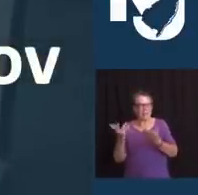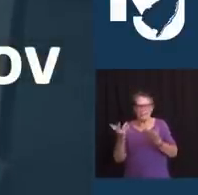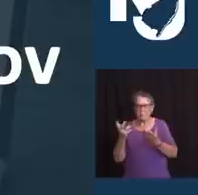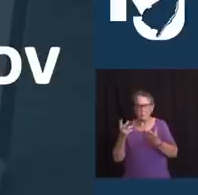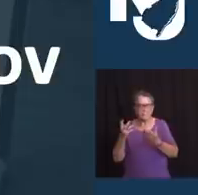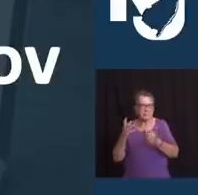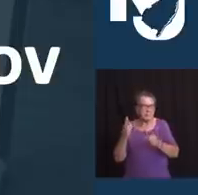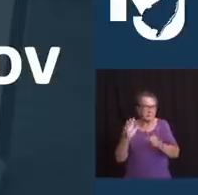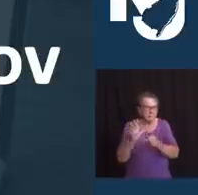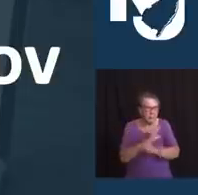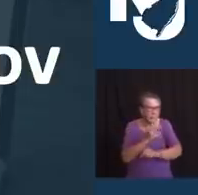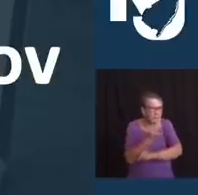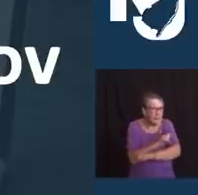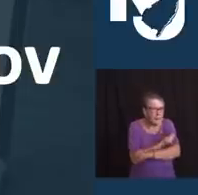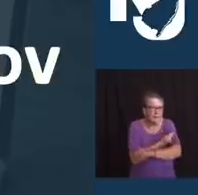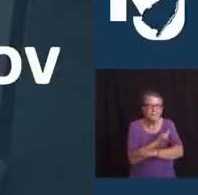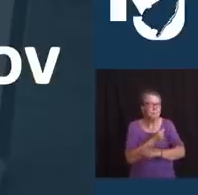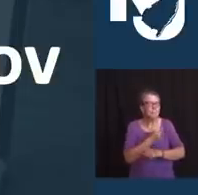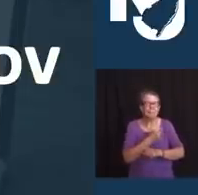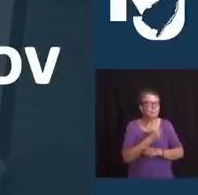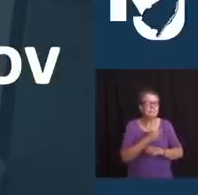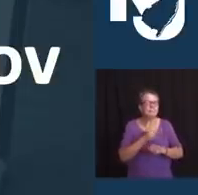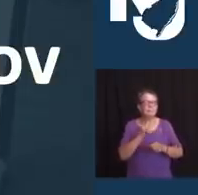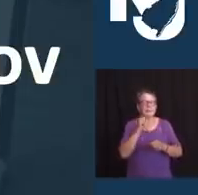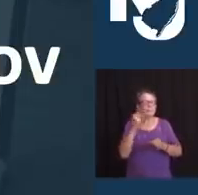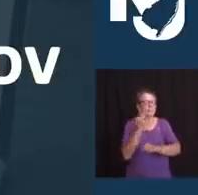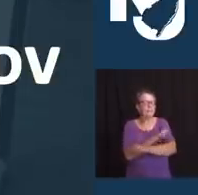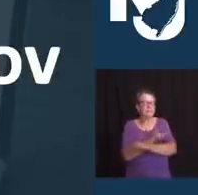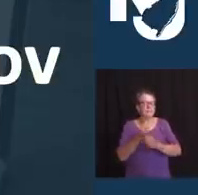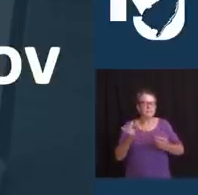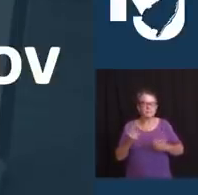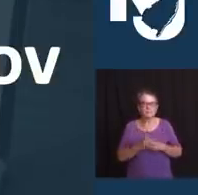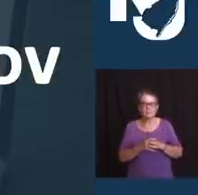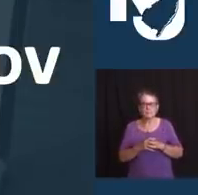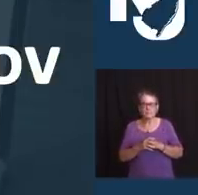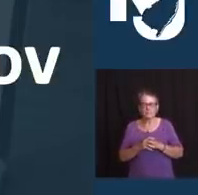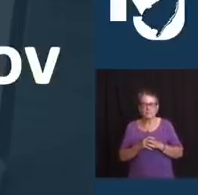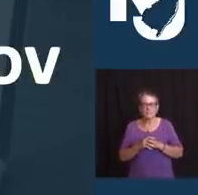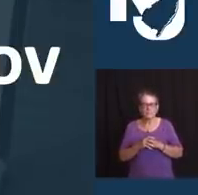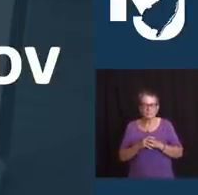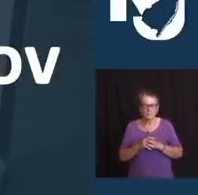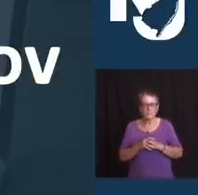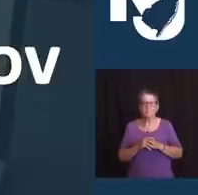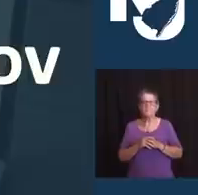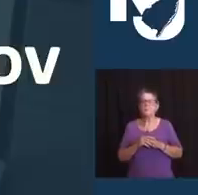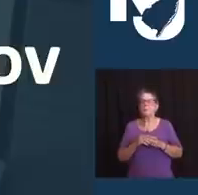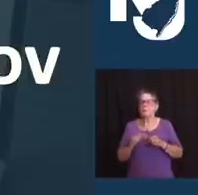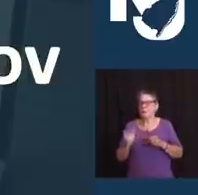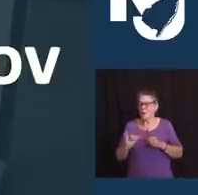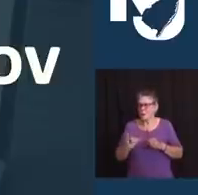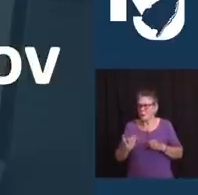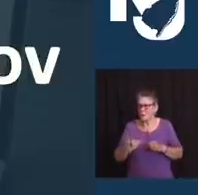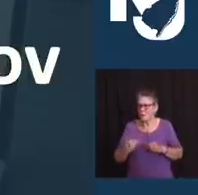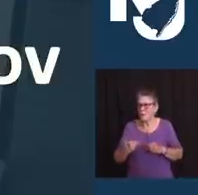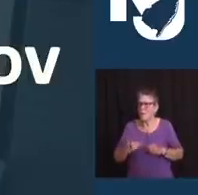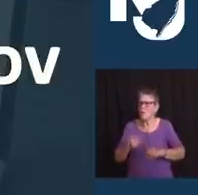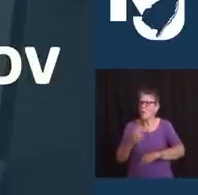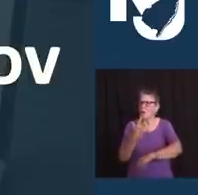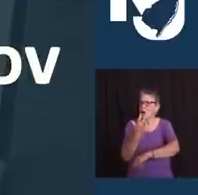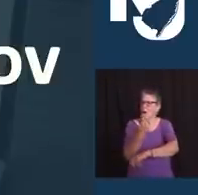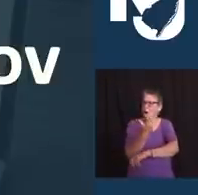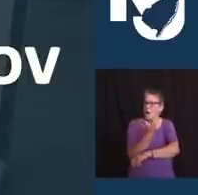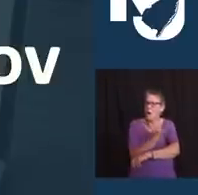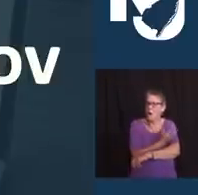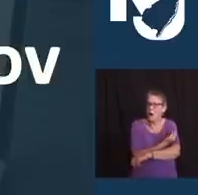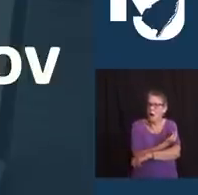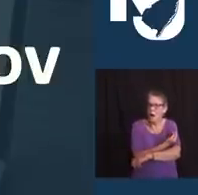from the virus. The vaccines greatly increase your likelihood that even if you test positive, you won't require hospitalization. And